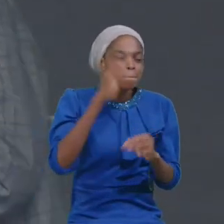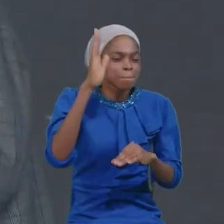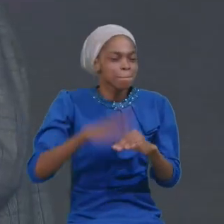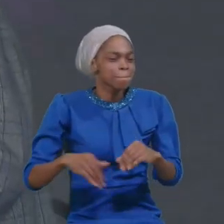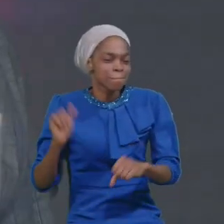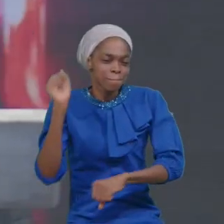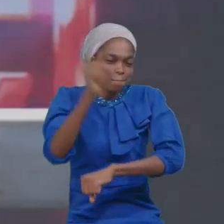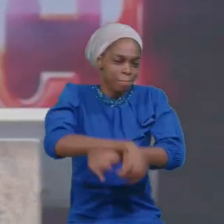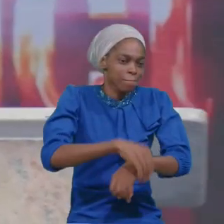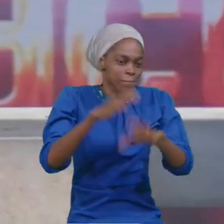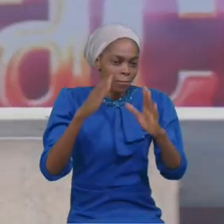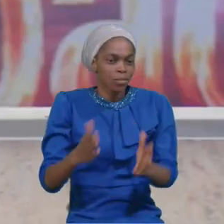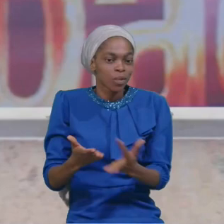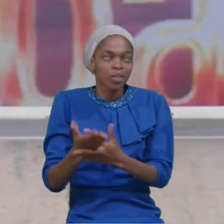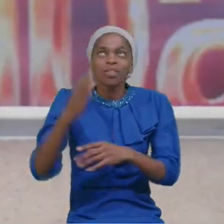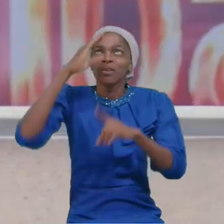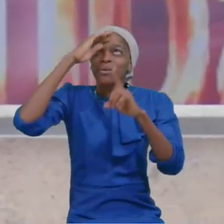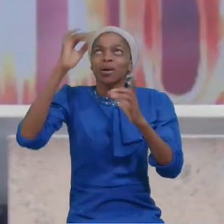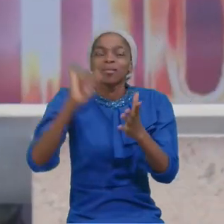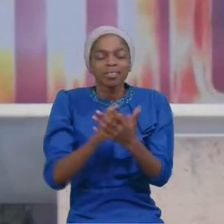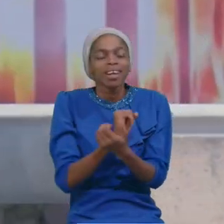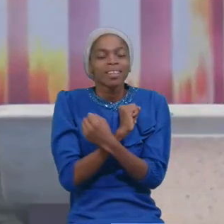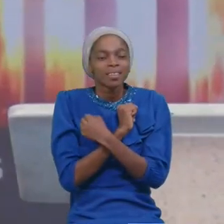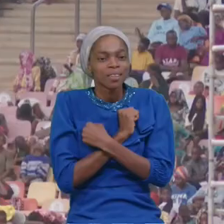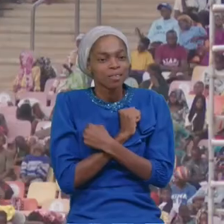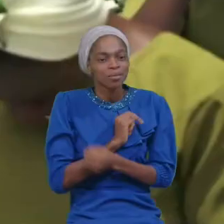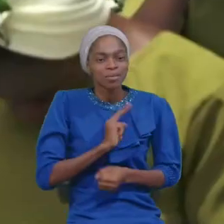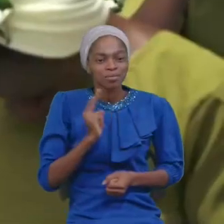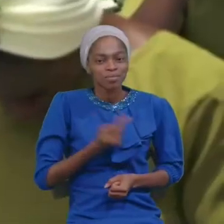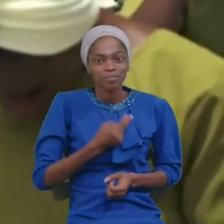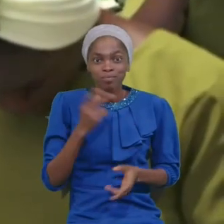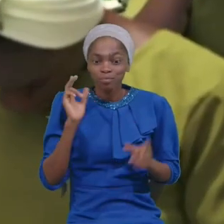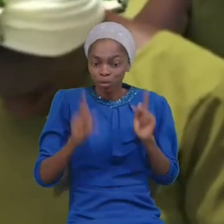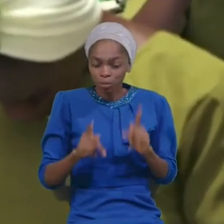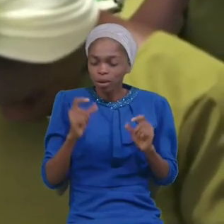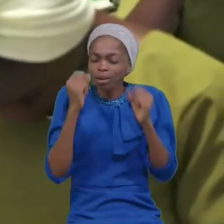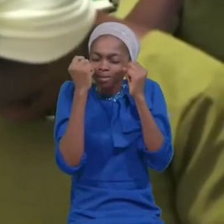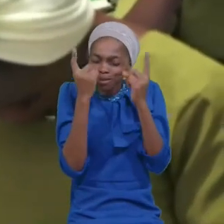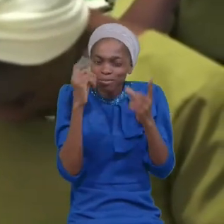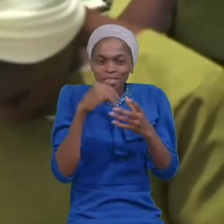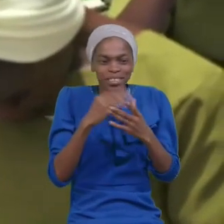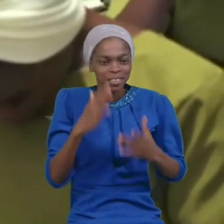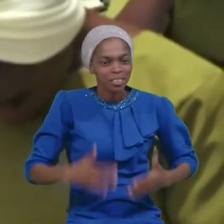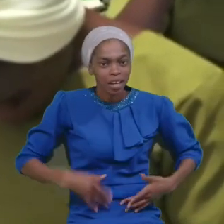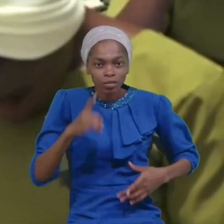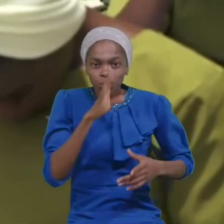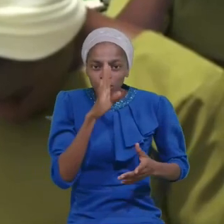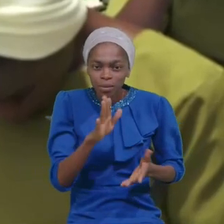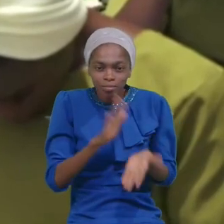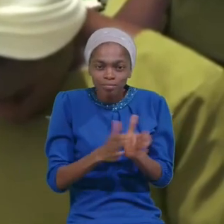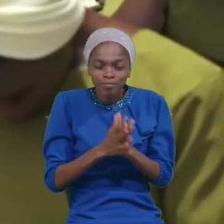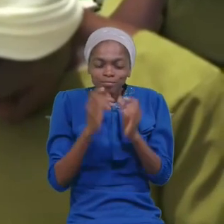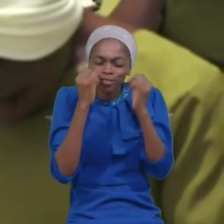You will be a wonder. I said you will be a wonder. Look at this young man with all